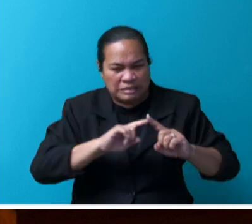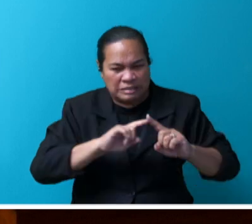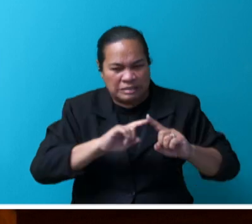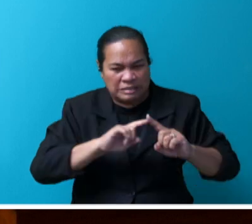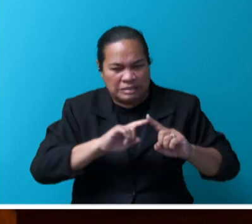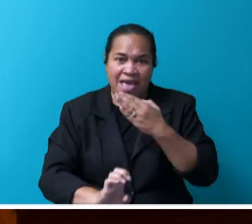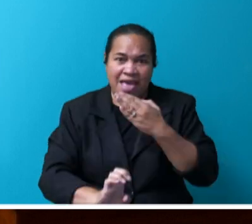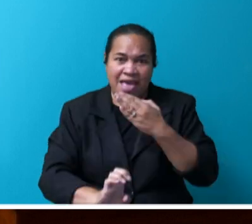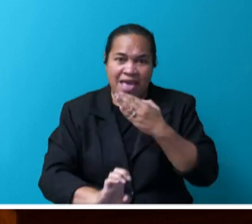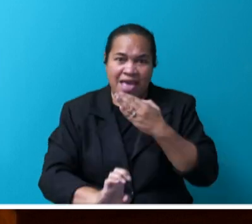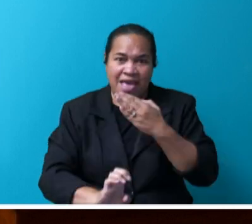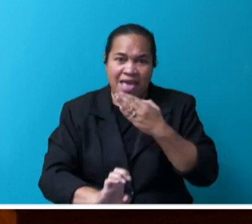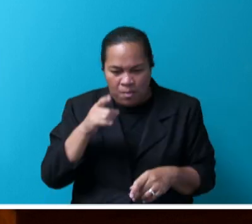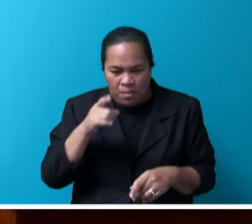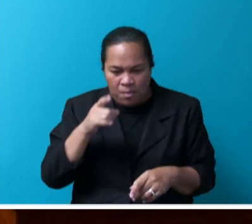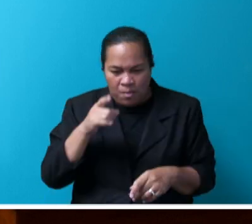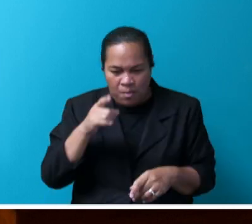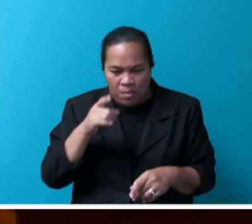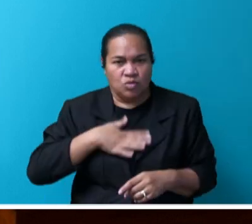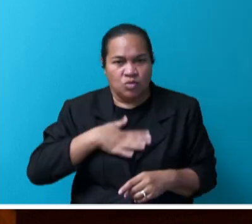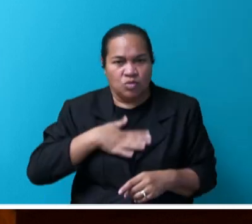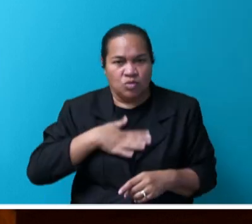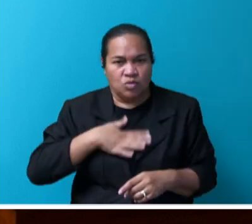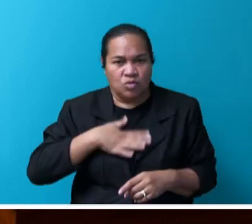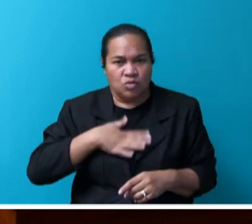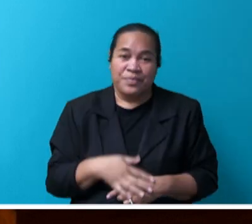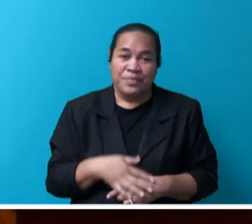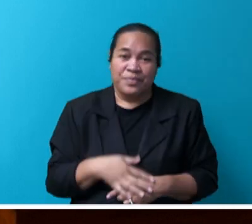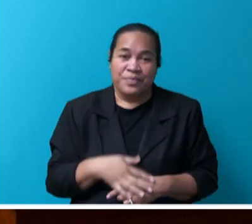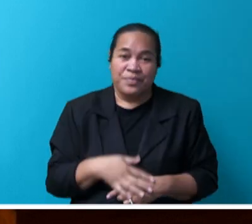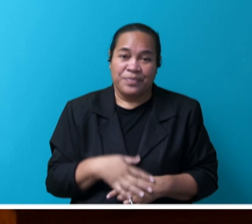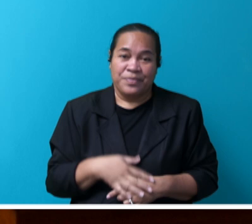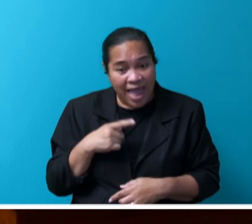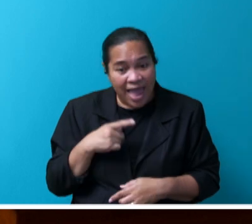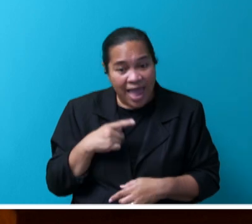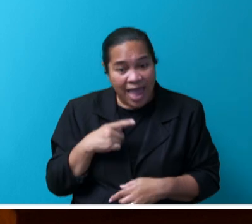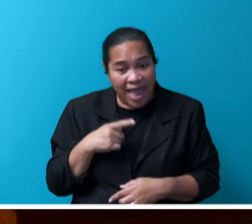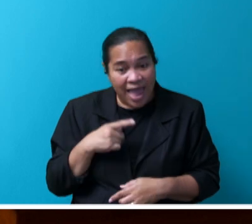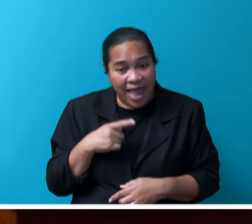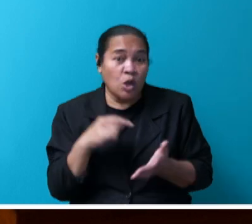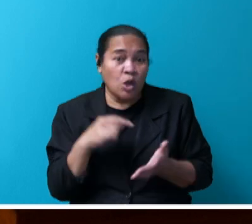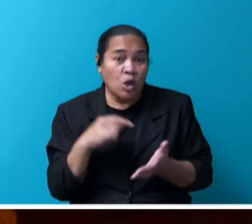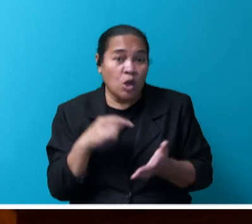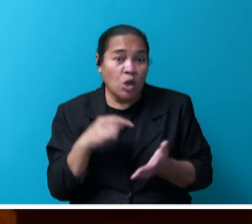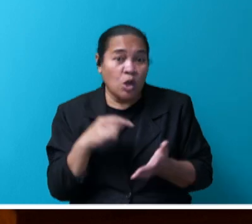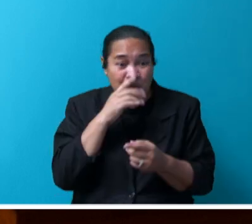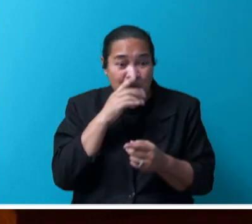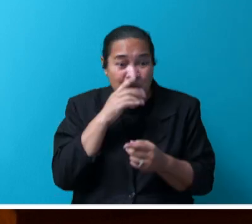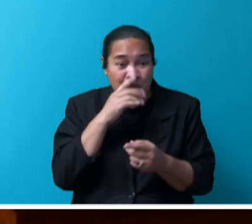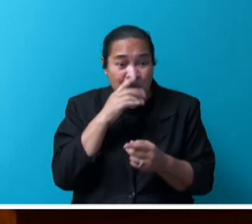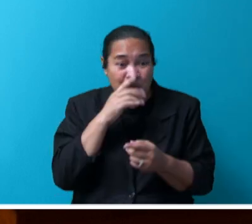crime prevention, and nation building. Mr. Speaker, sir, the topics addressed in these locally